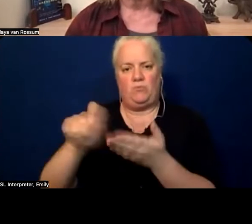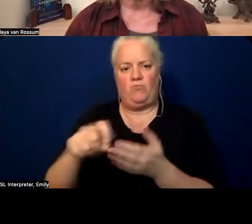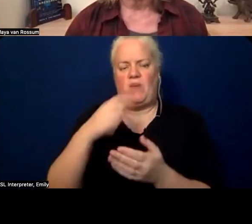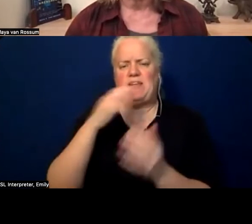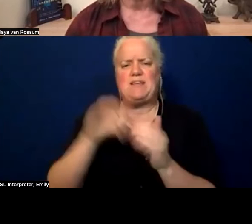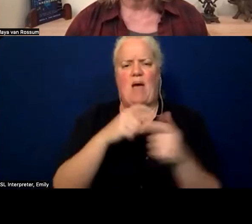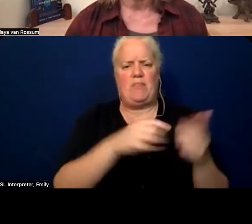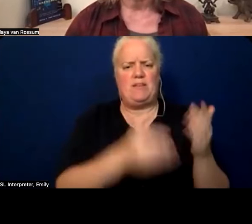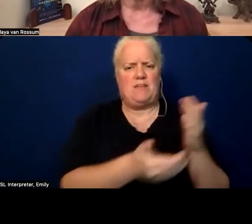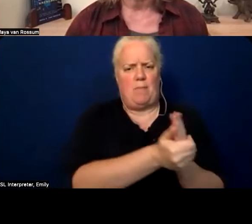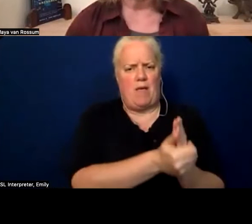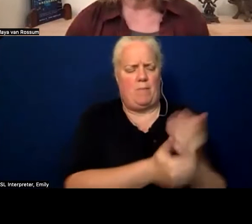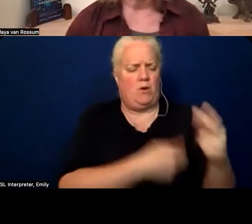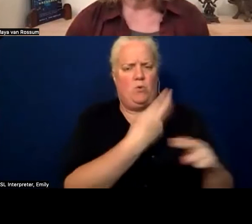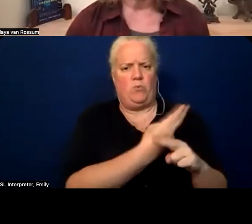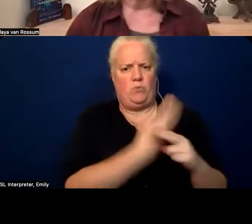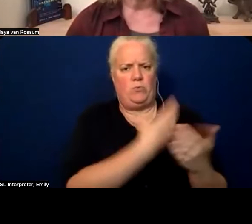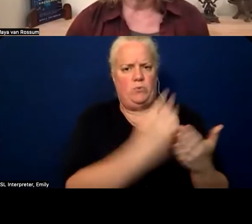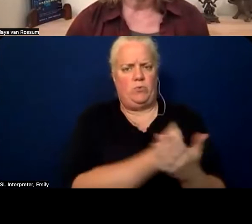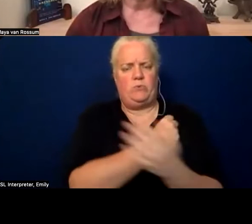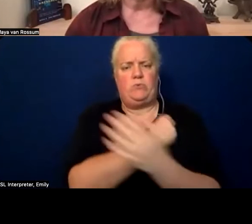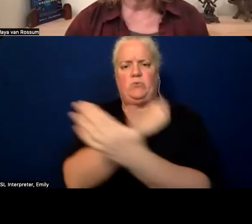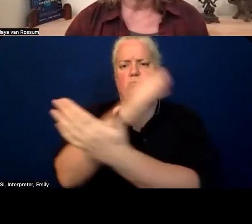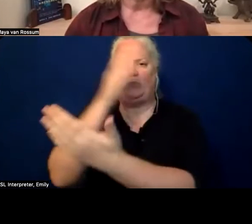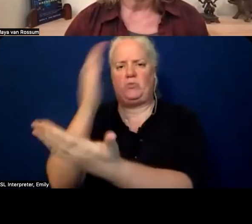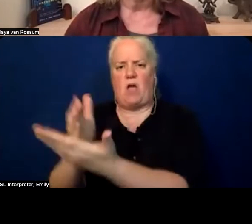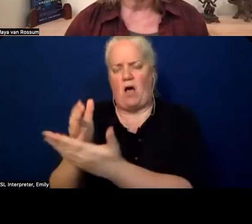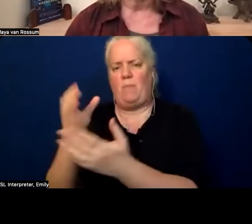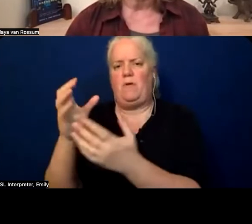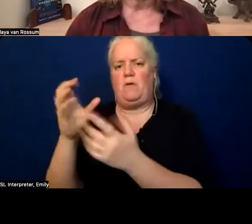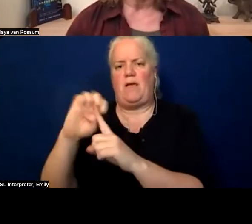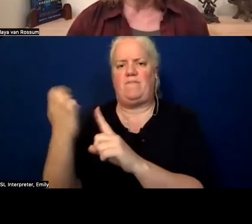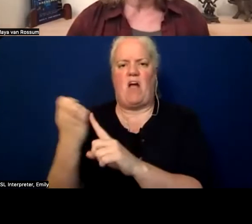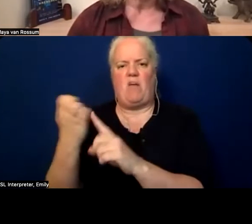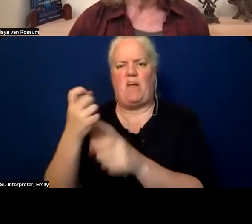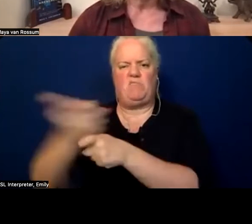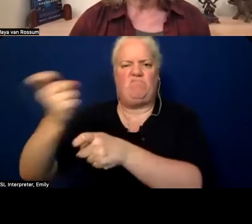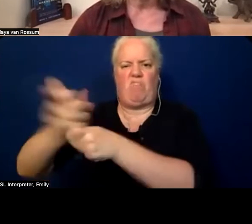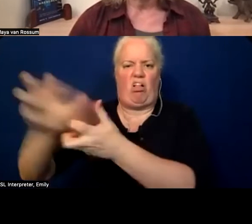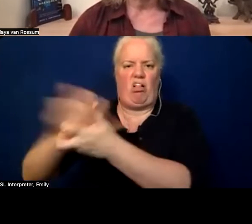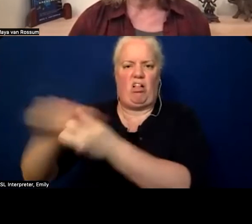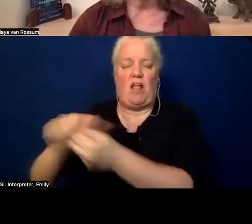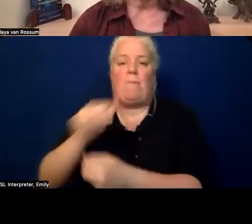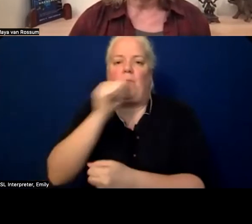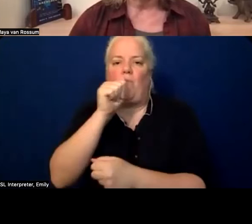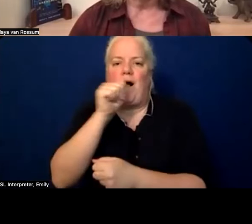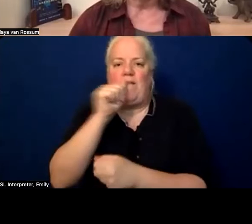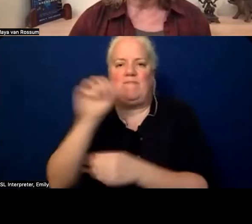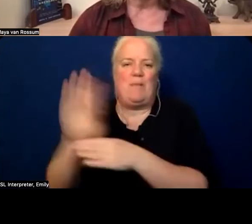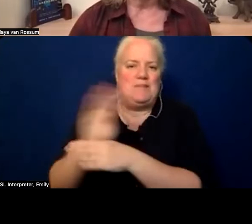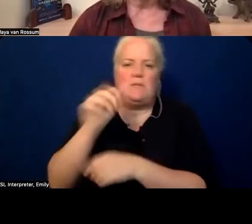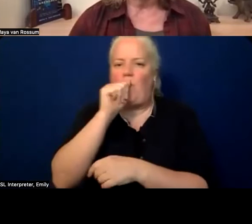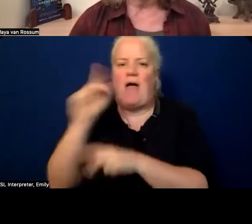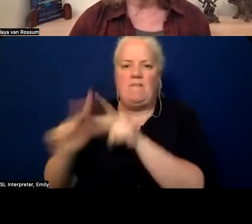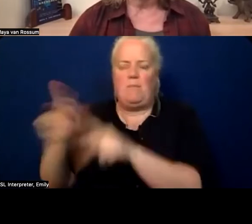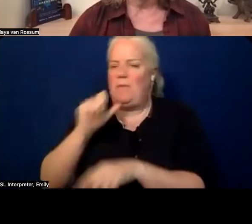the environmental degradation committed by private actors? And we haven't really touched on how private actors do or do not fit into the scheme, but